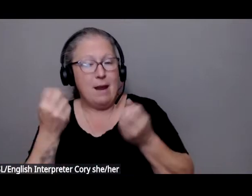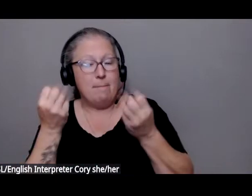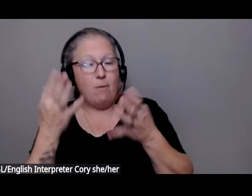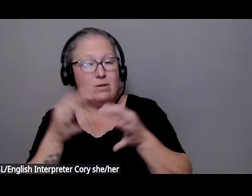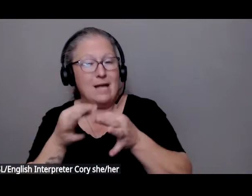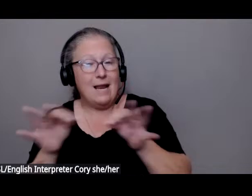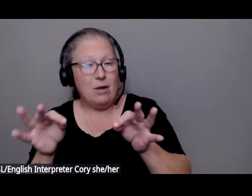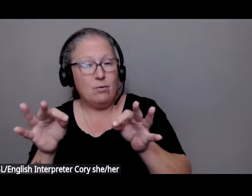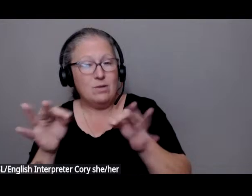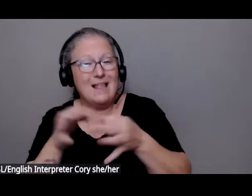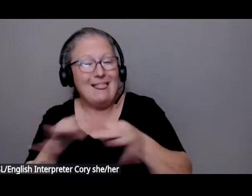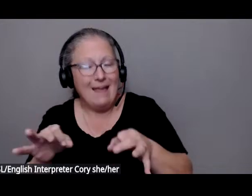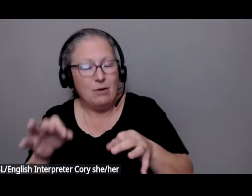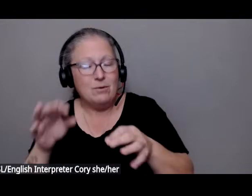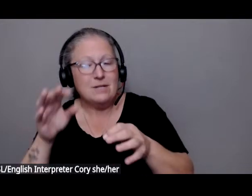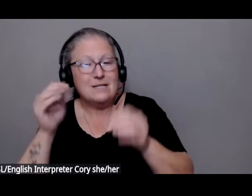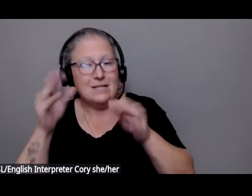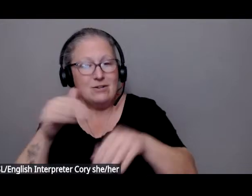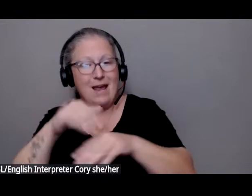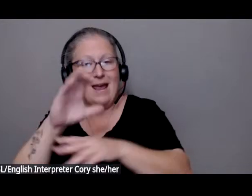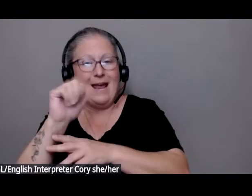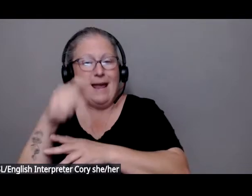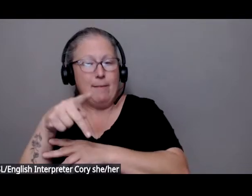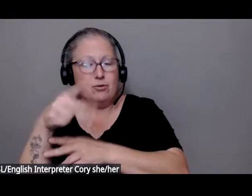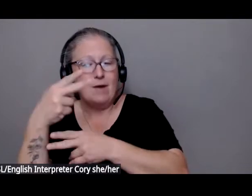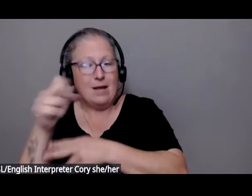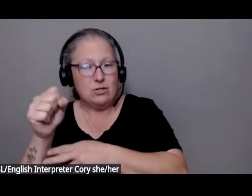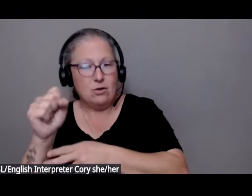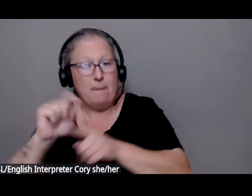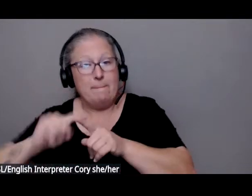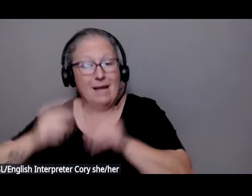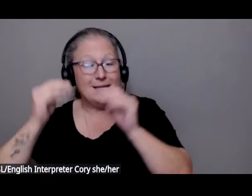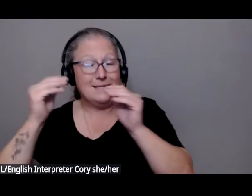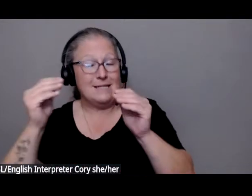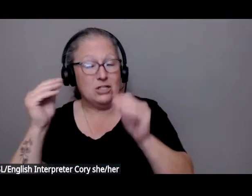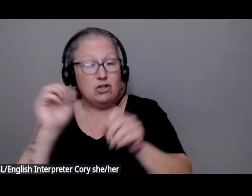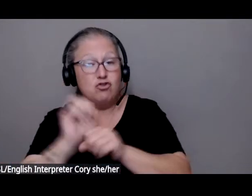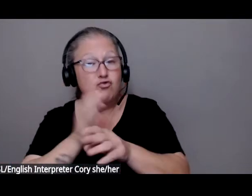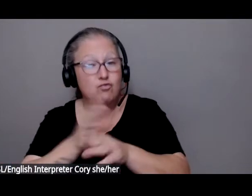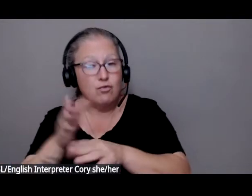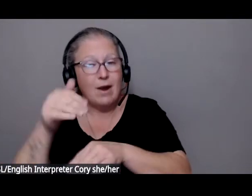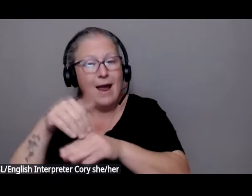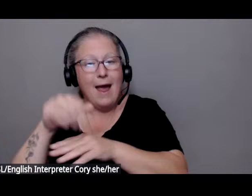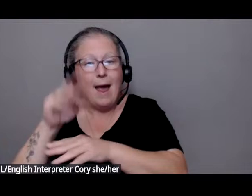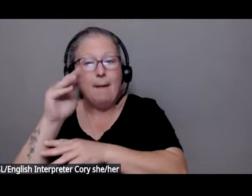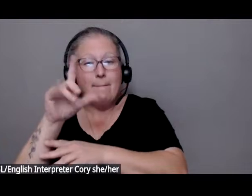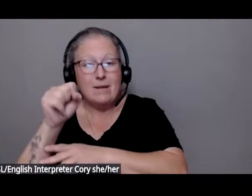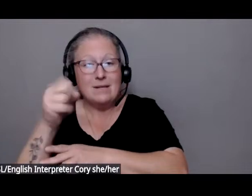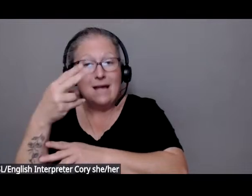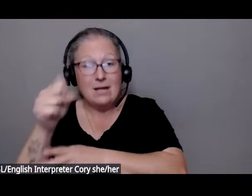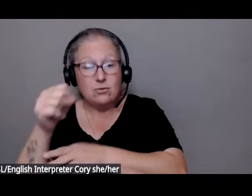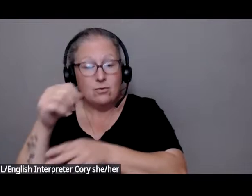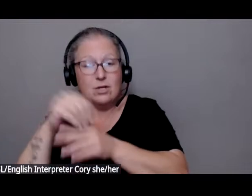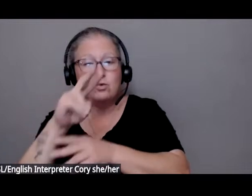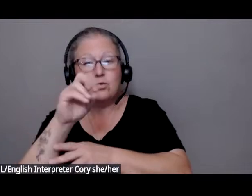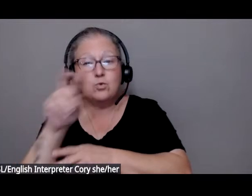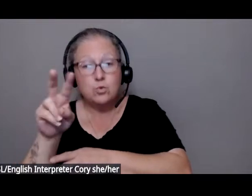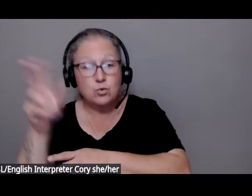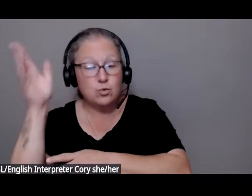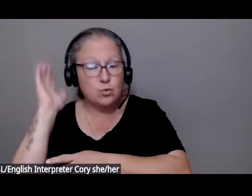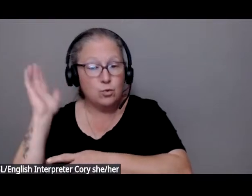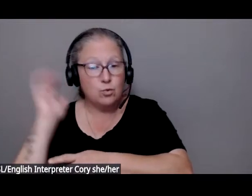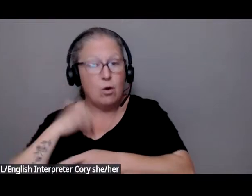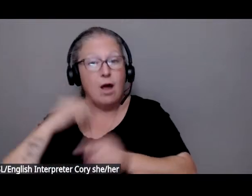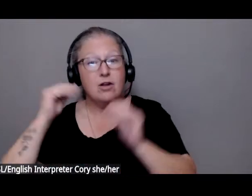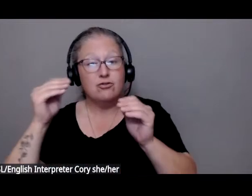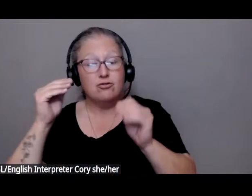language teacher at Cappuccino High School. I began my teaching career at Mills High School in 2002, where I taught